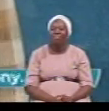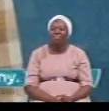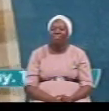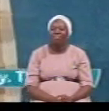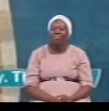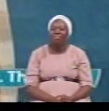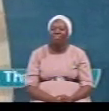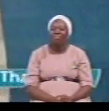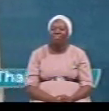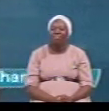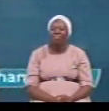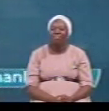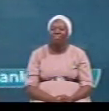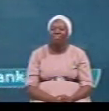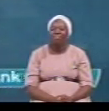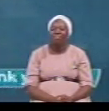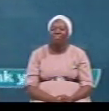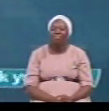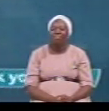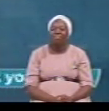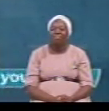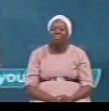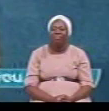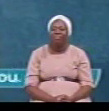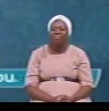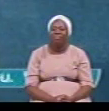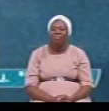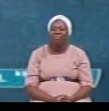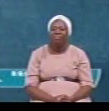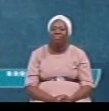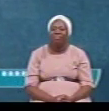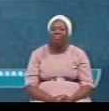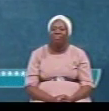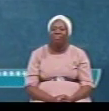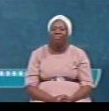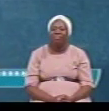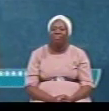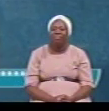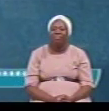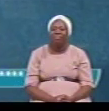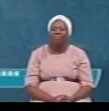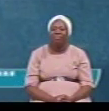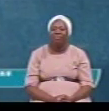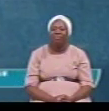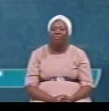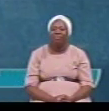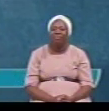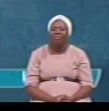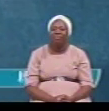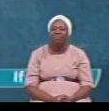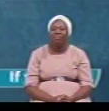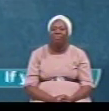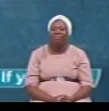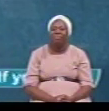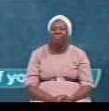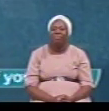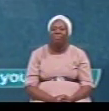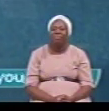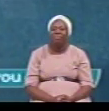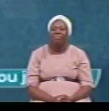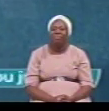Papa mina nchichira mulungu. Nende na penya mara tulaso tuvembe